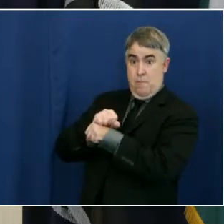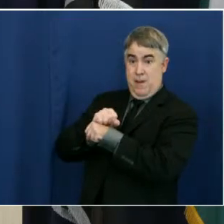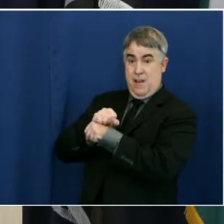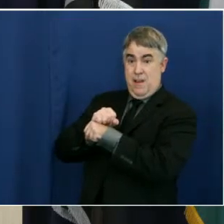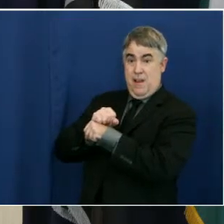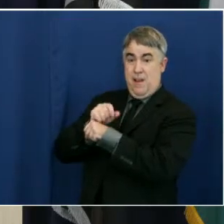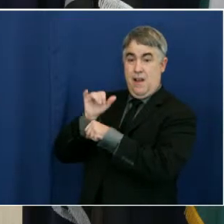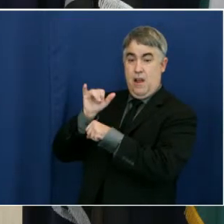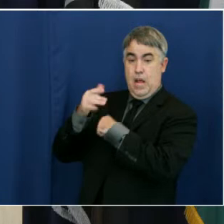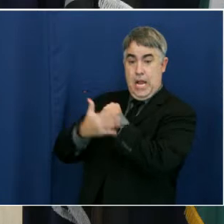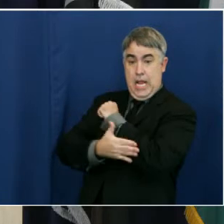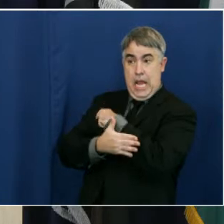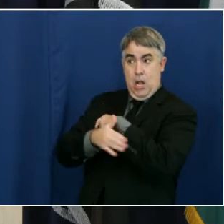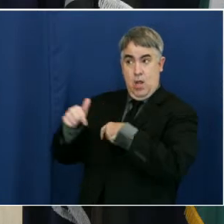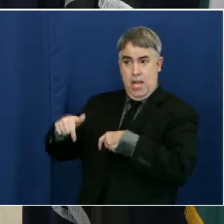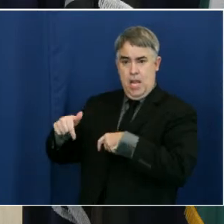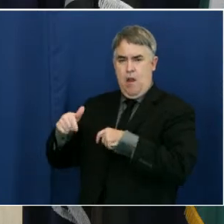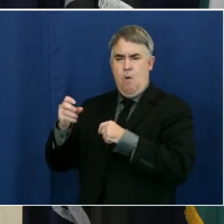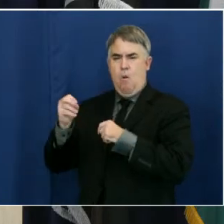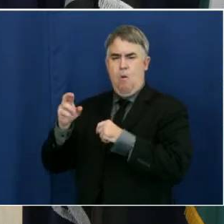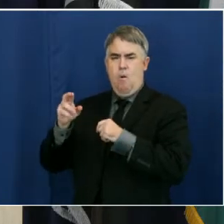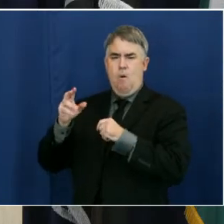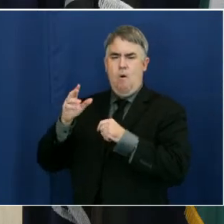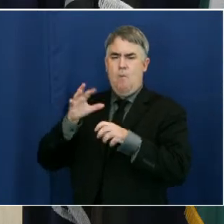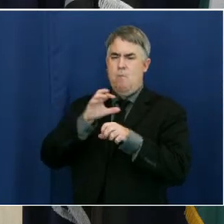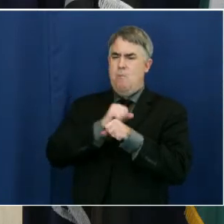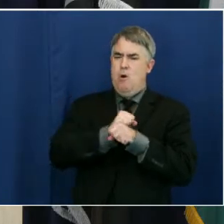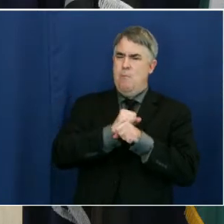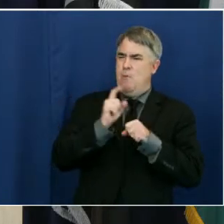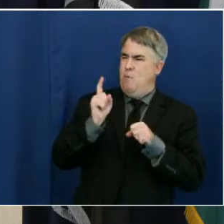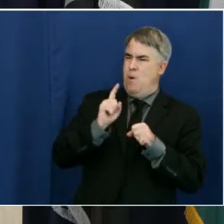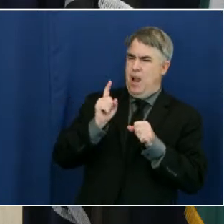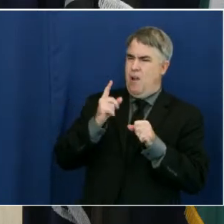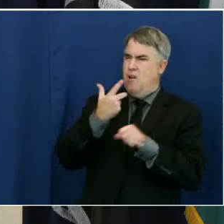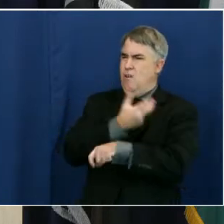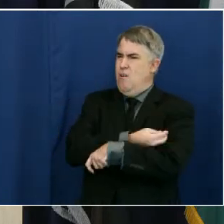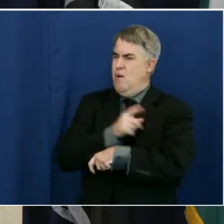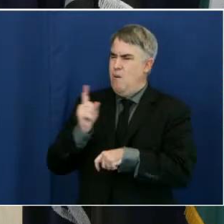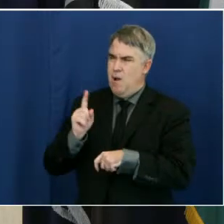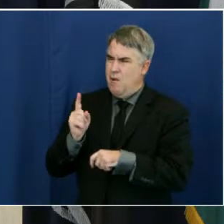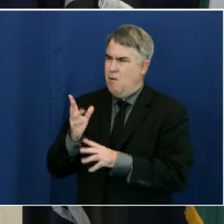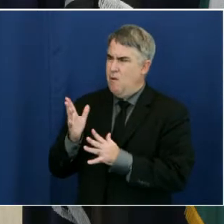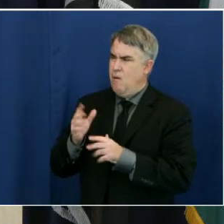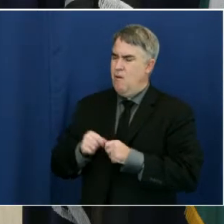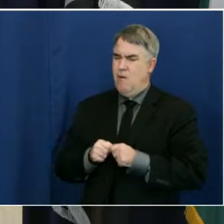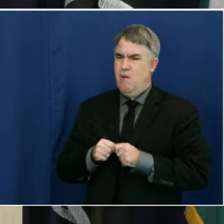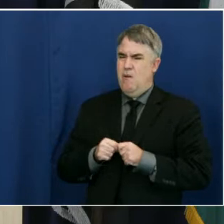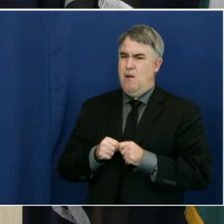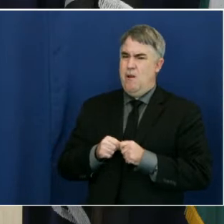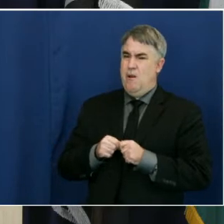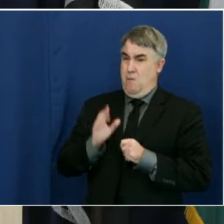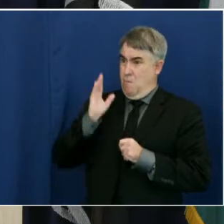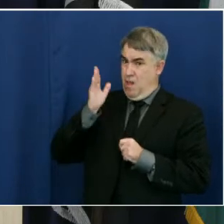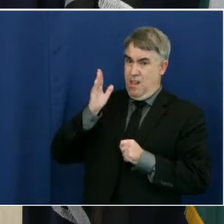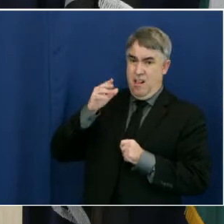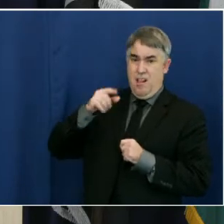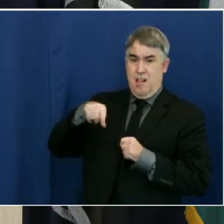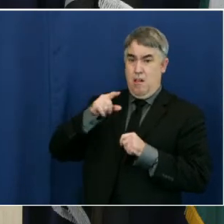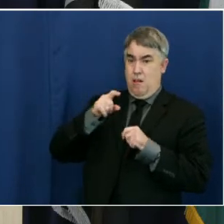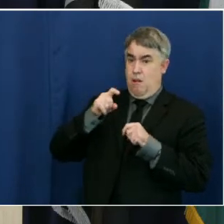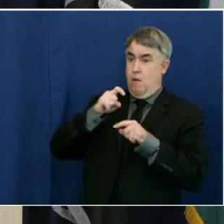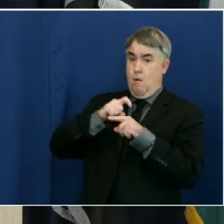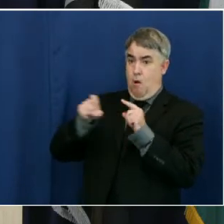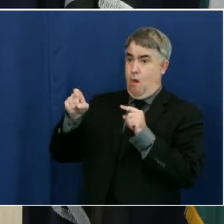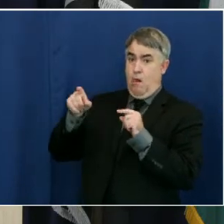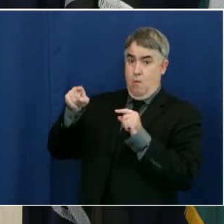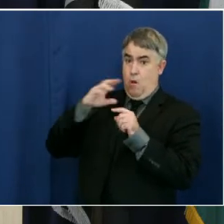just clarify that? Yeah. If it is for a county-run site, are they going to get some kind of document they can bring with them when they go to